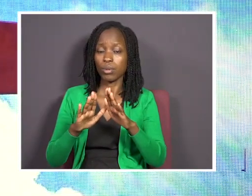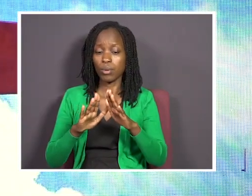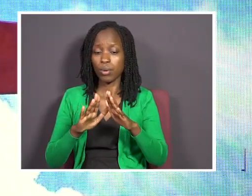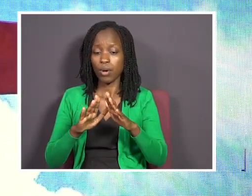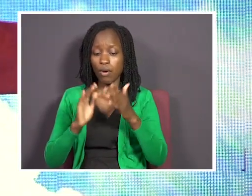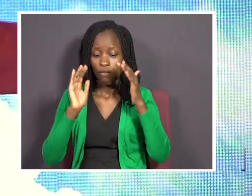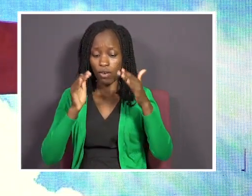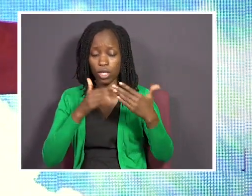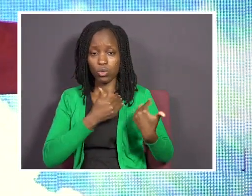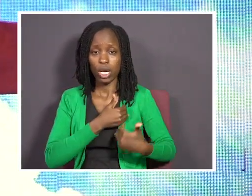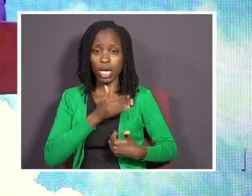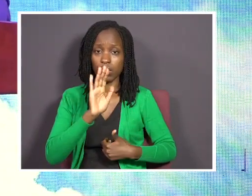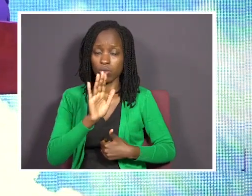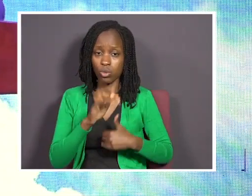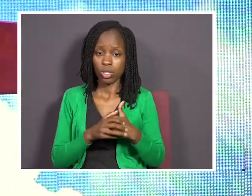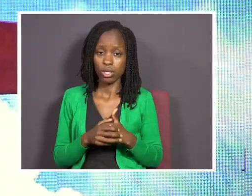your heart.